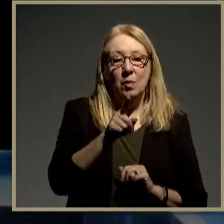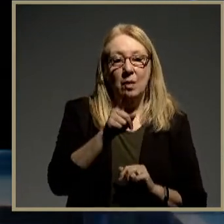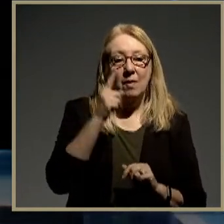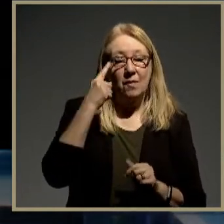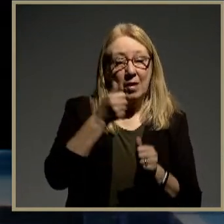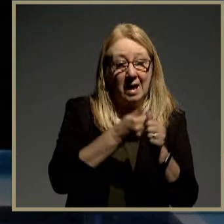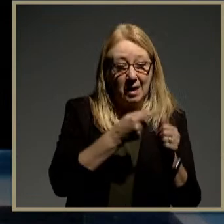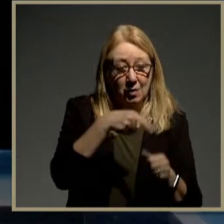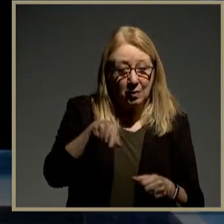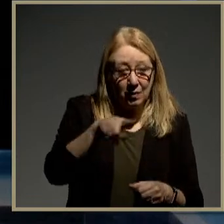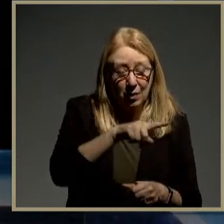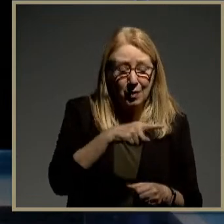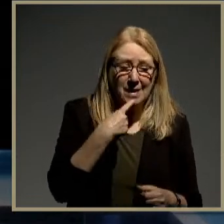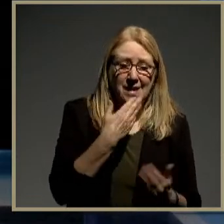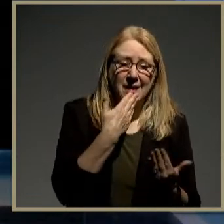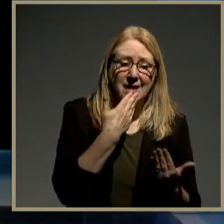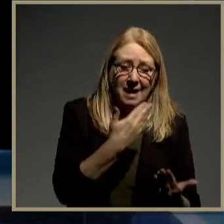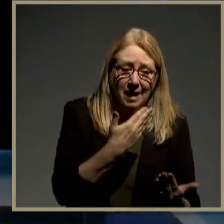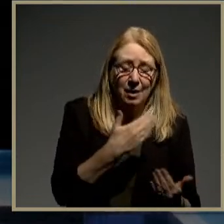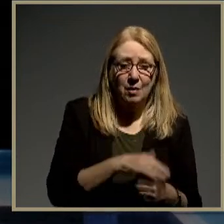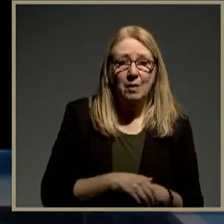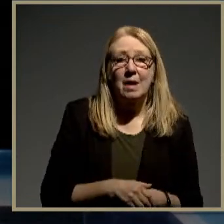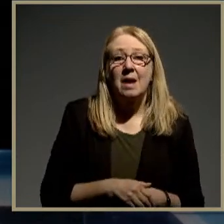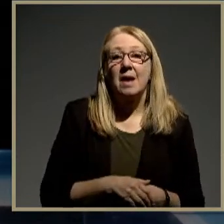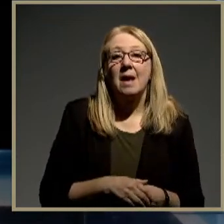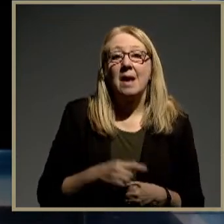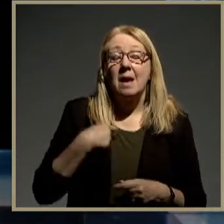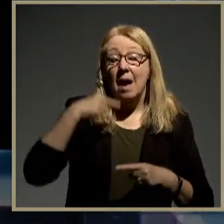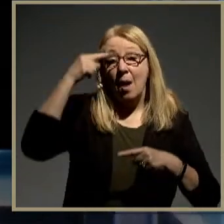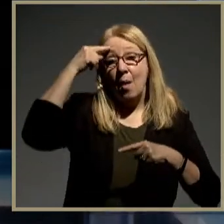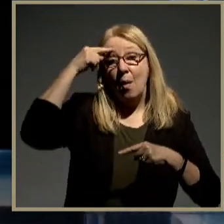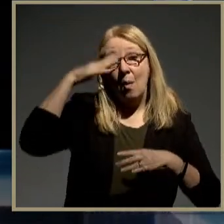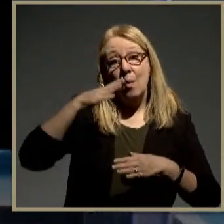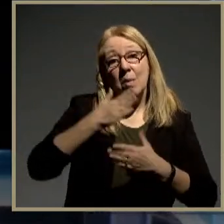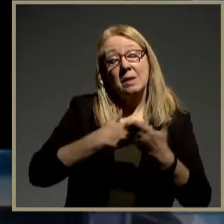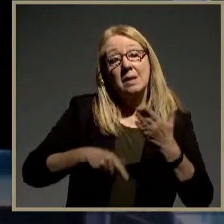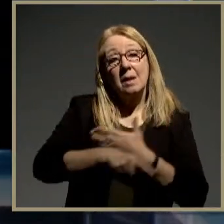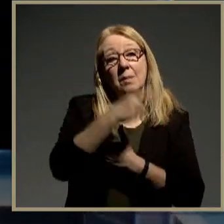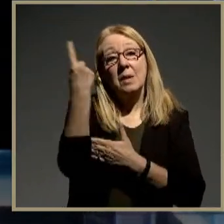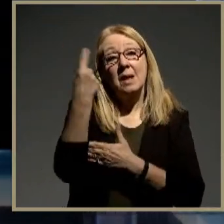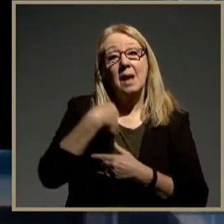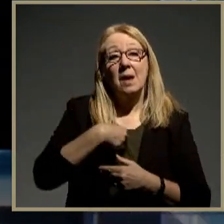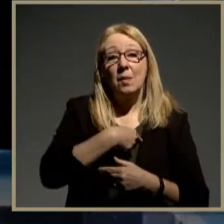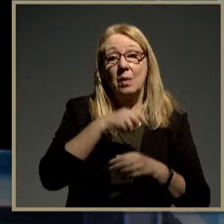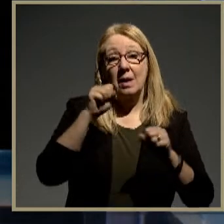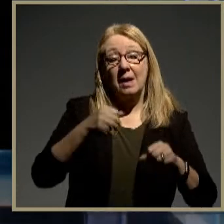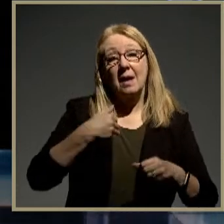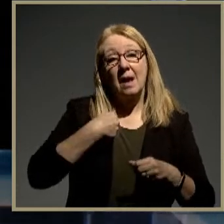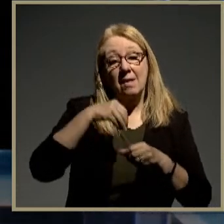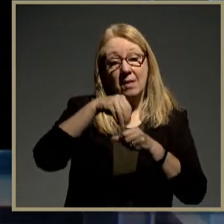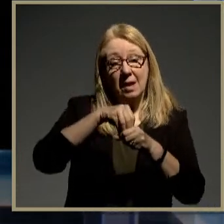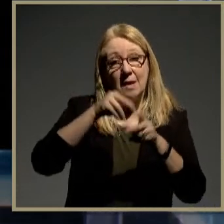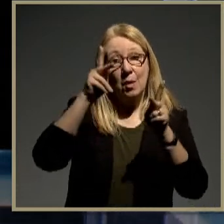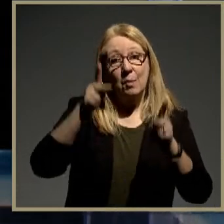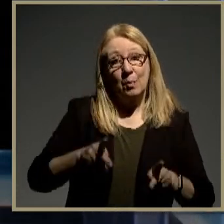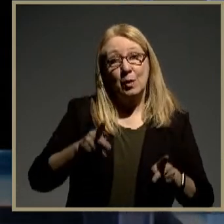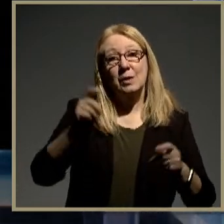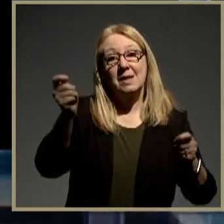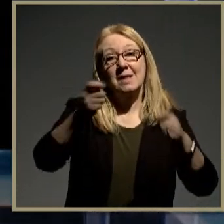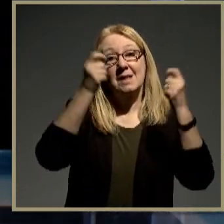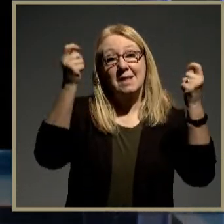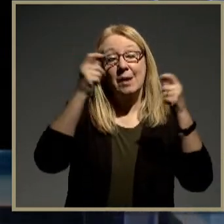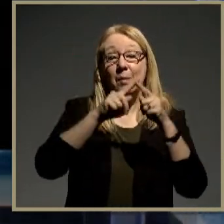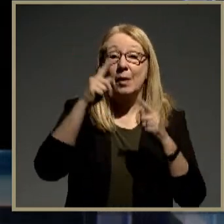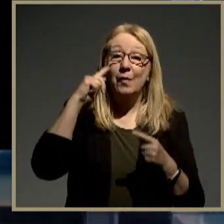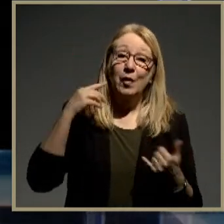I say thank you. My hope is that someday we can have that in-person celebration. For